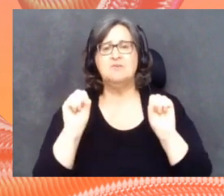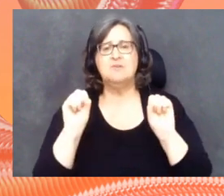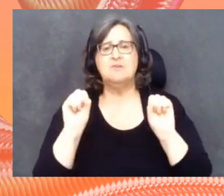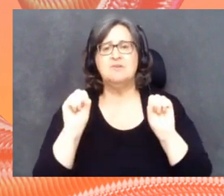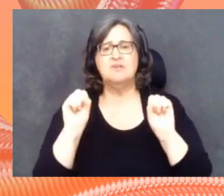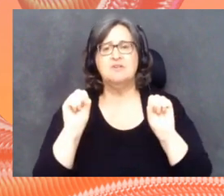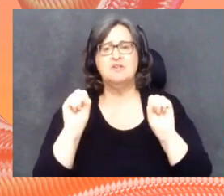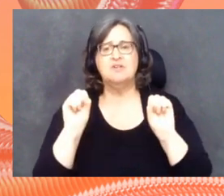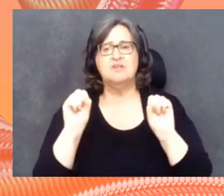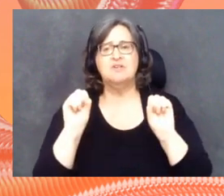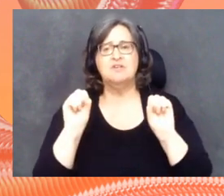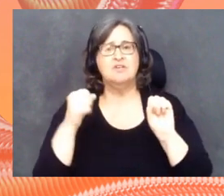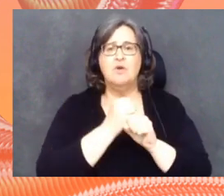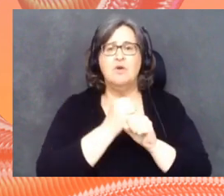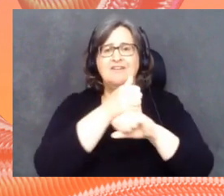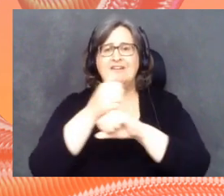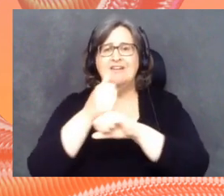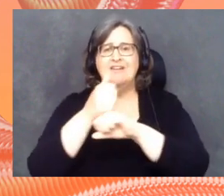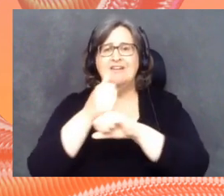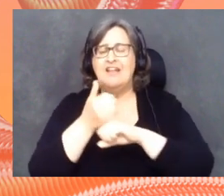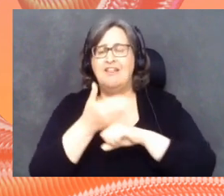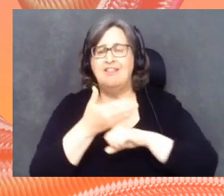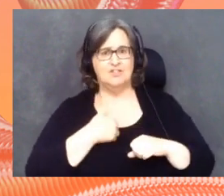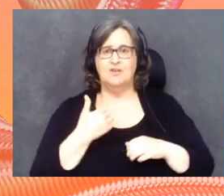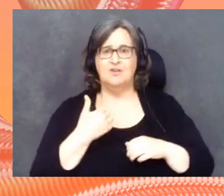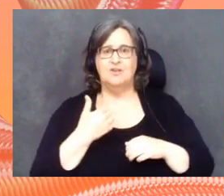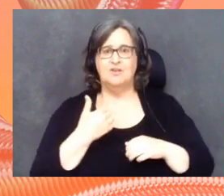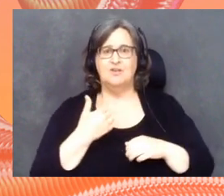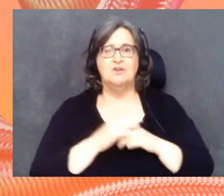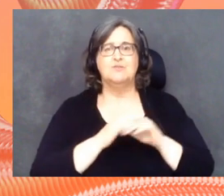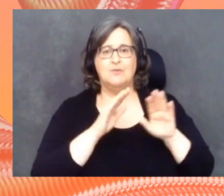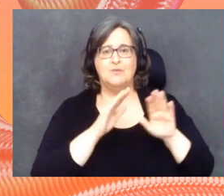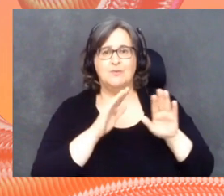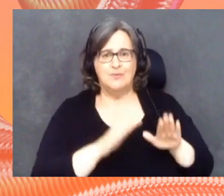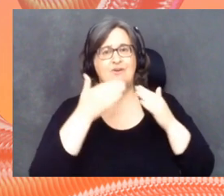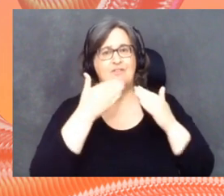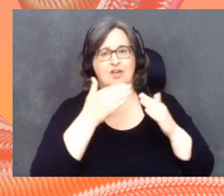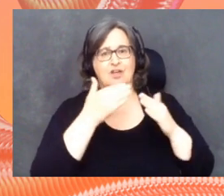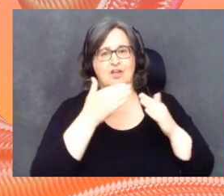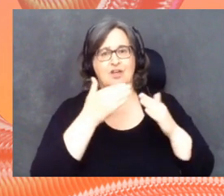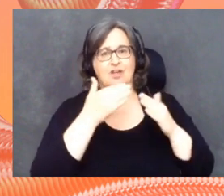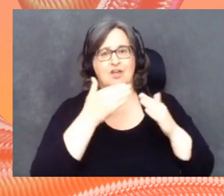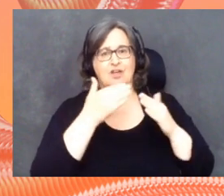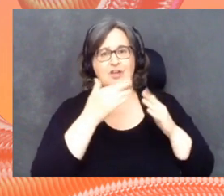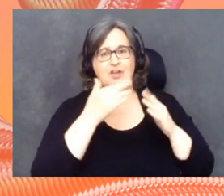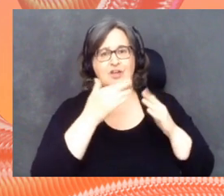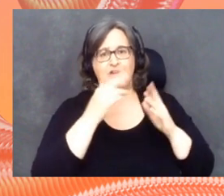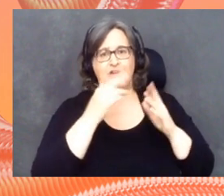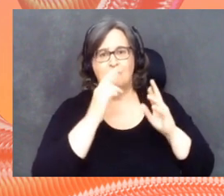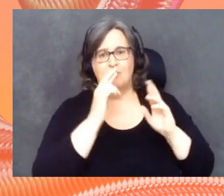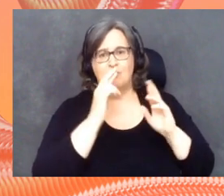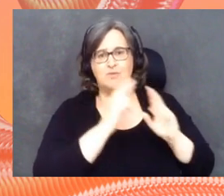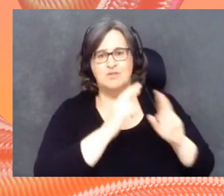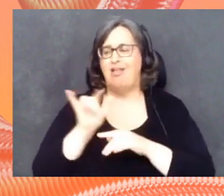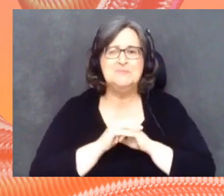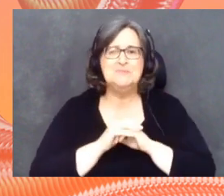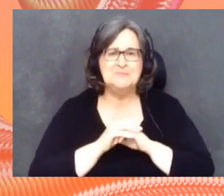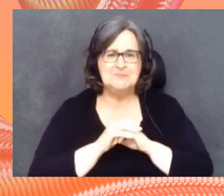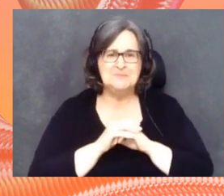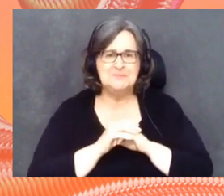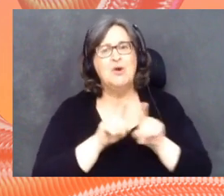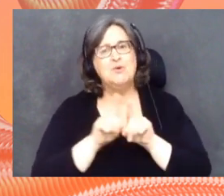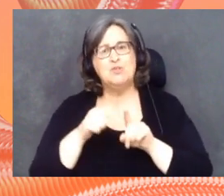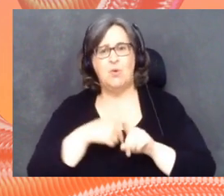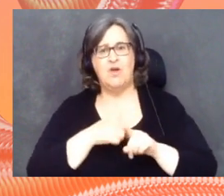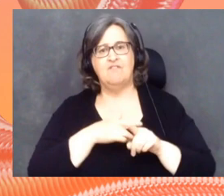those things for ourselves. So deep bows of respect to you, sister. I love you. I also feel like I'm